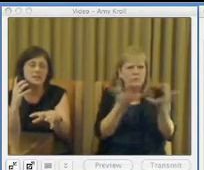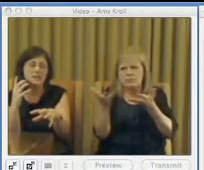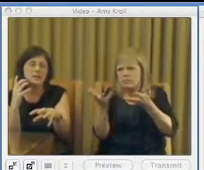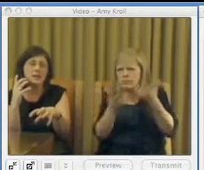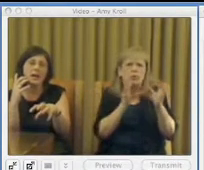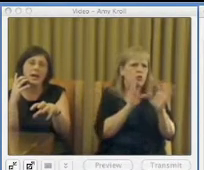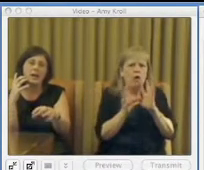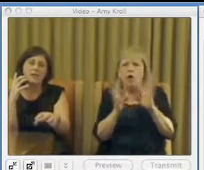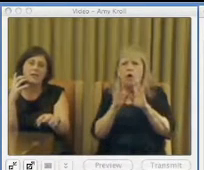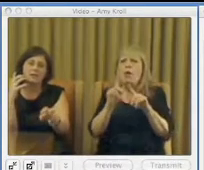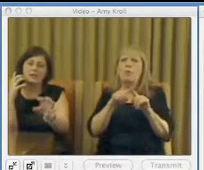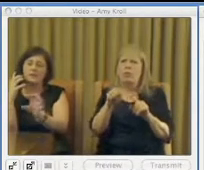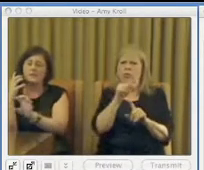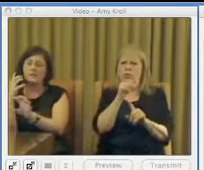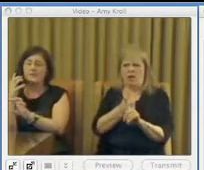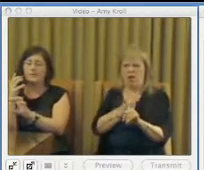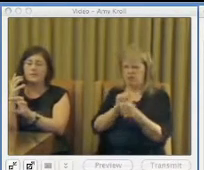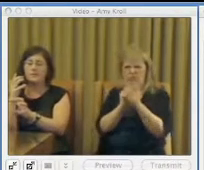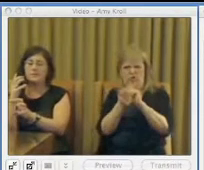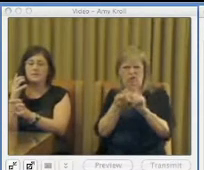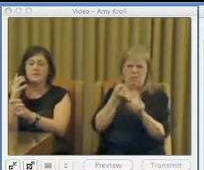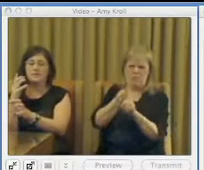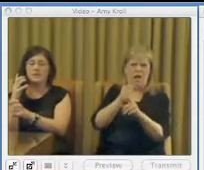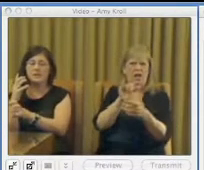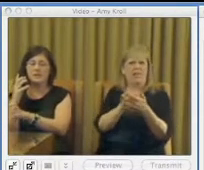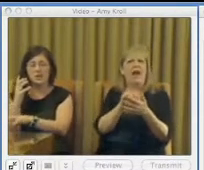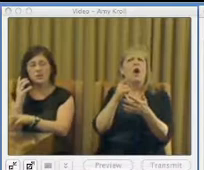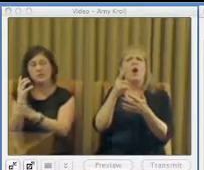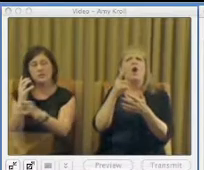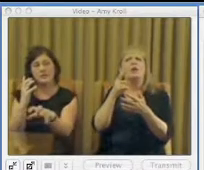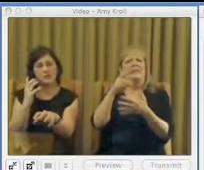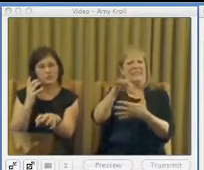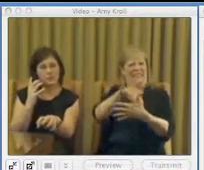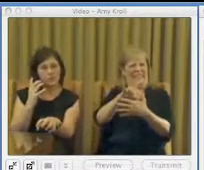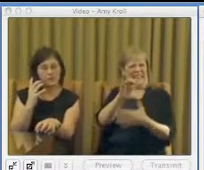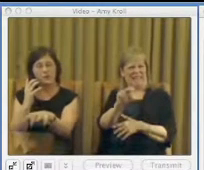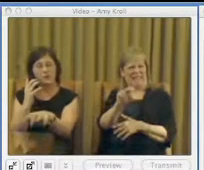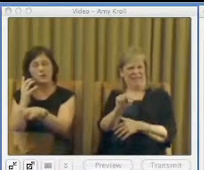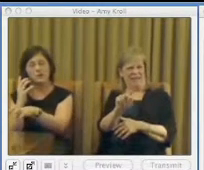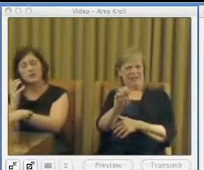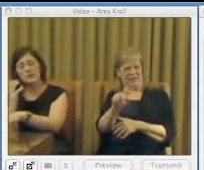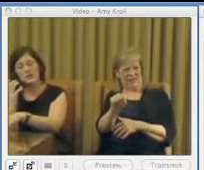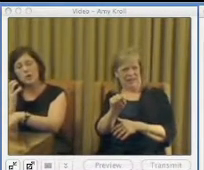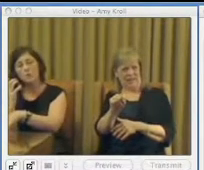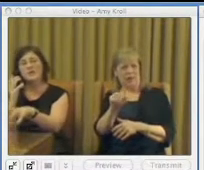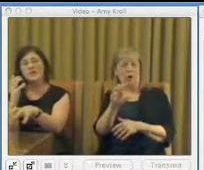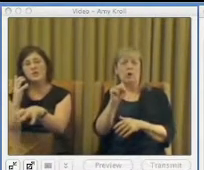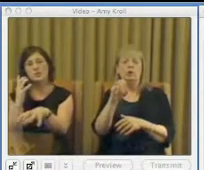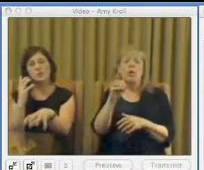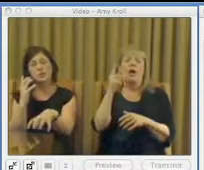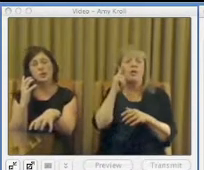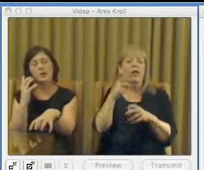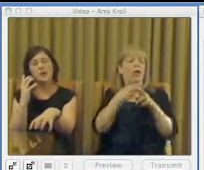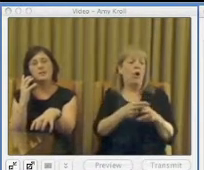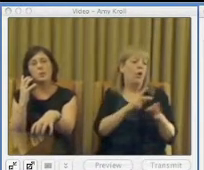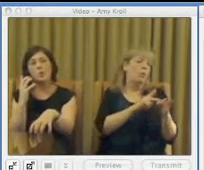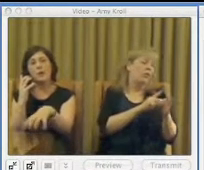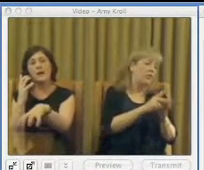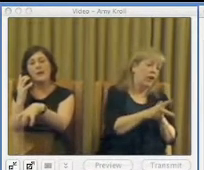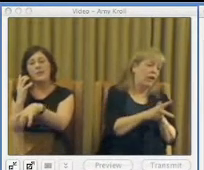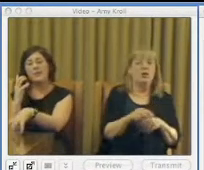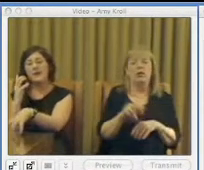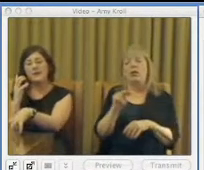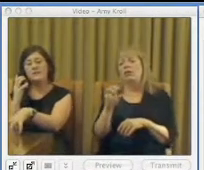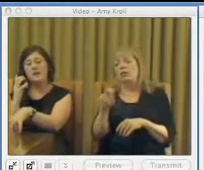of the content. And I think that the distinction between sort of professional and